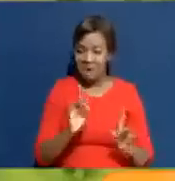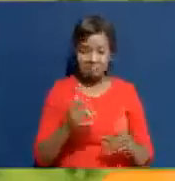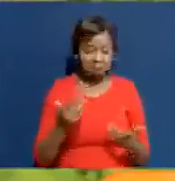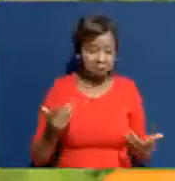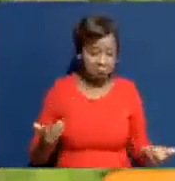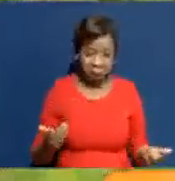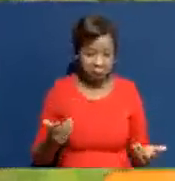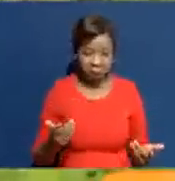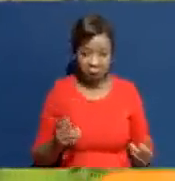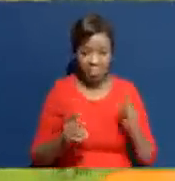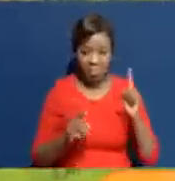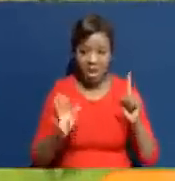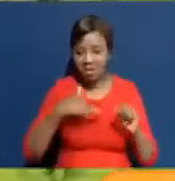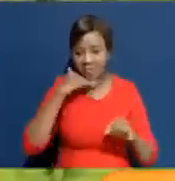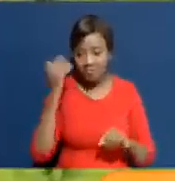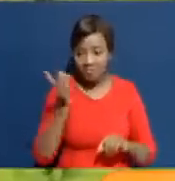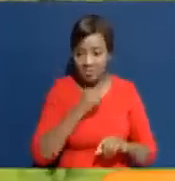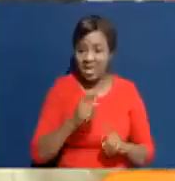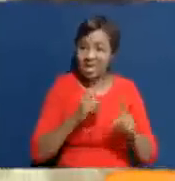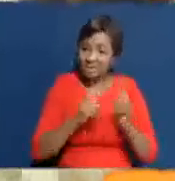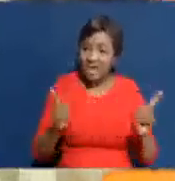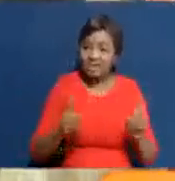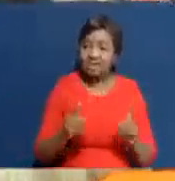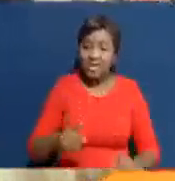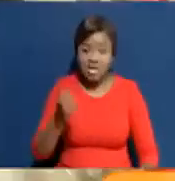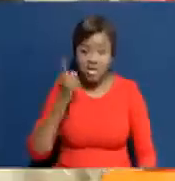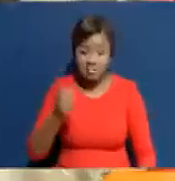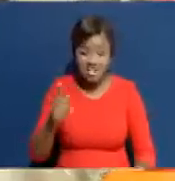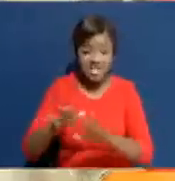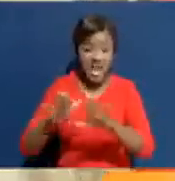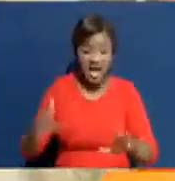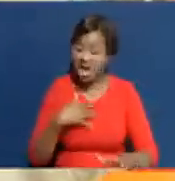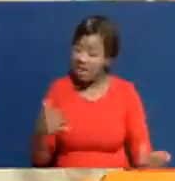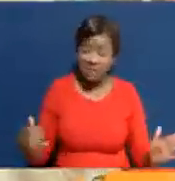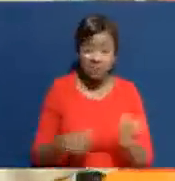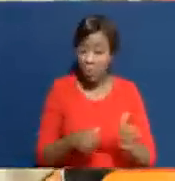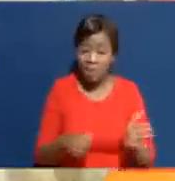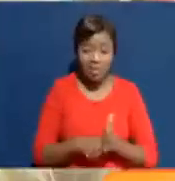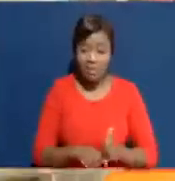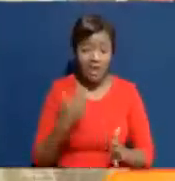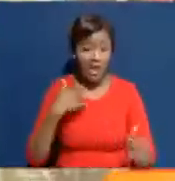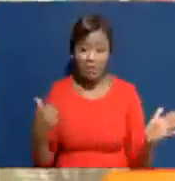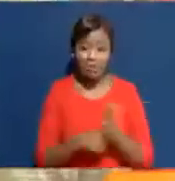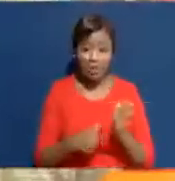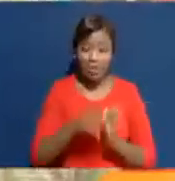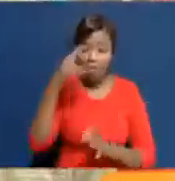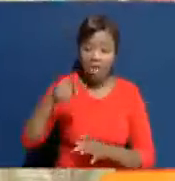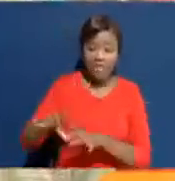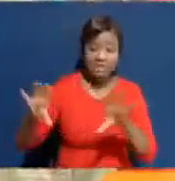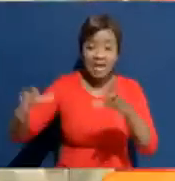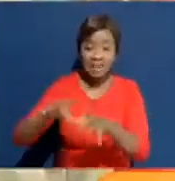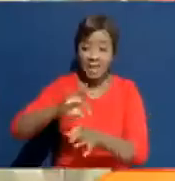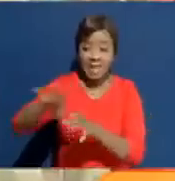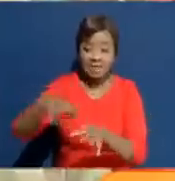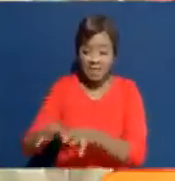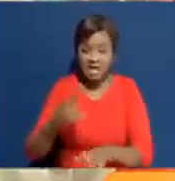Residents accusing the company of failing to employ them. Hapa sisi tuko na shida mingi sana. Hapa hii kampuni yetu inatuambia